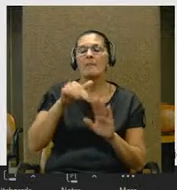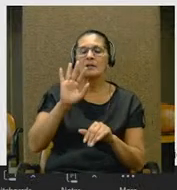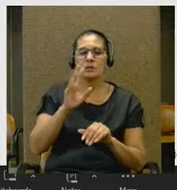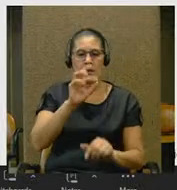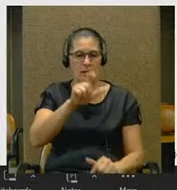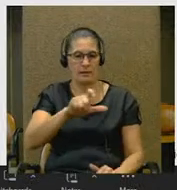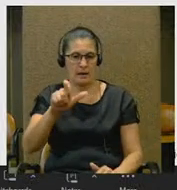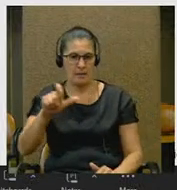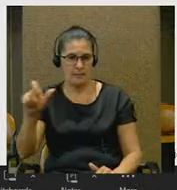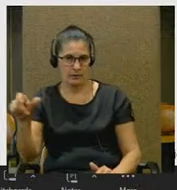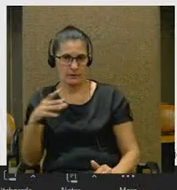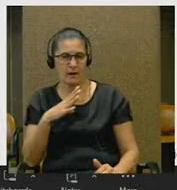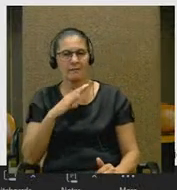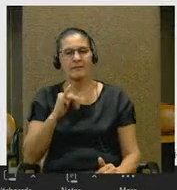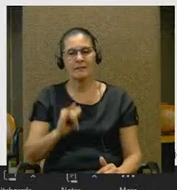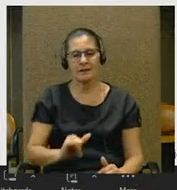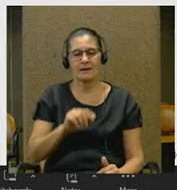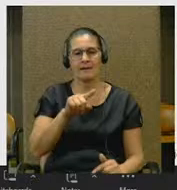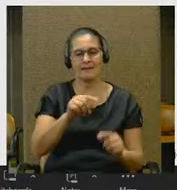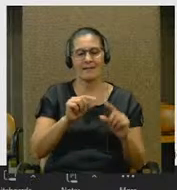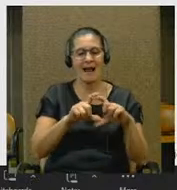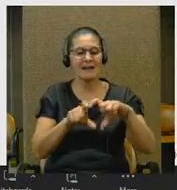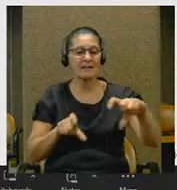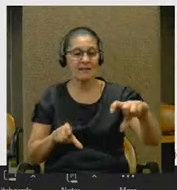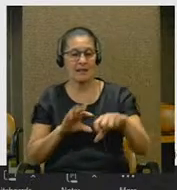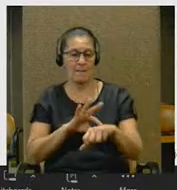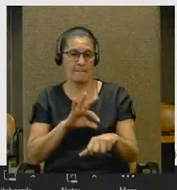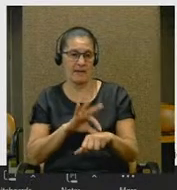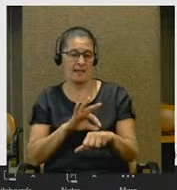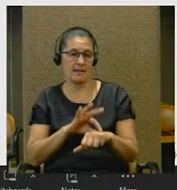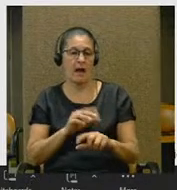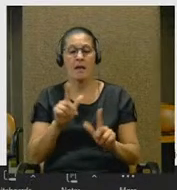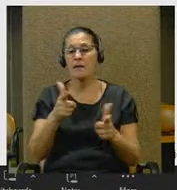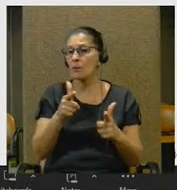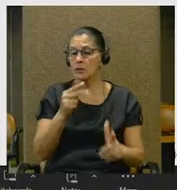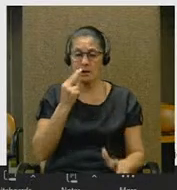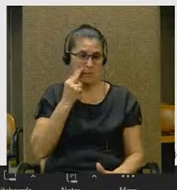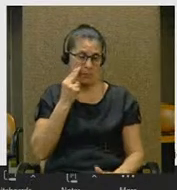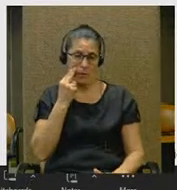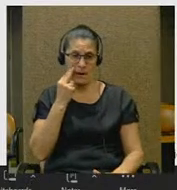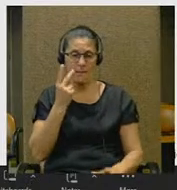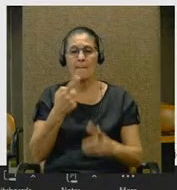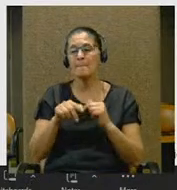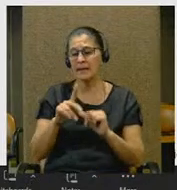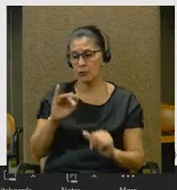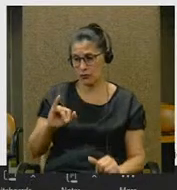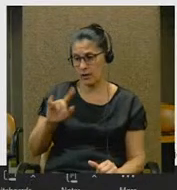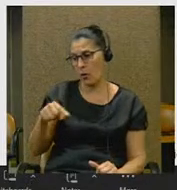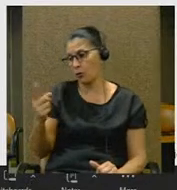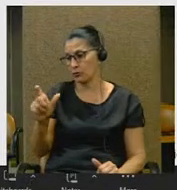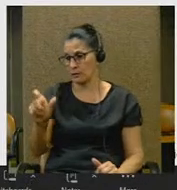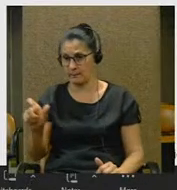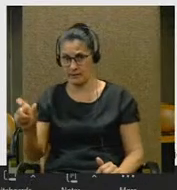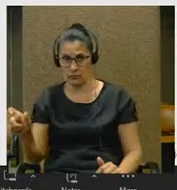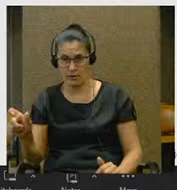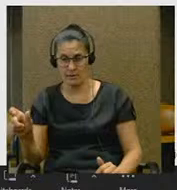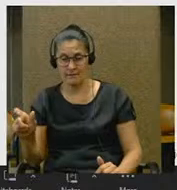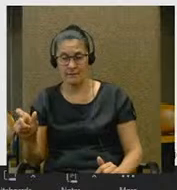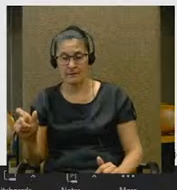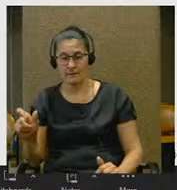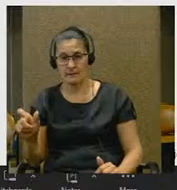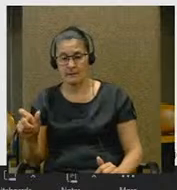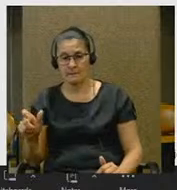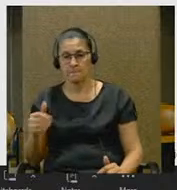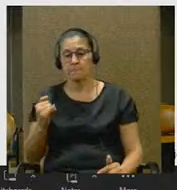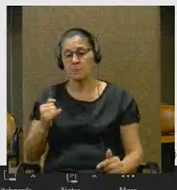as prescribed by a doctor don't run into any problems. But there are some people who do become